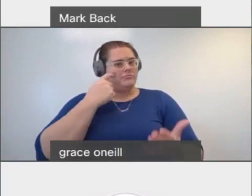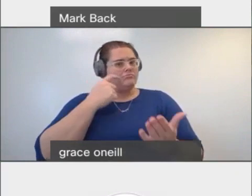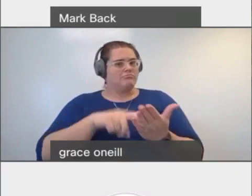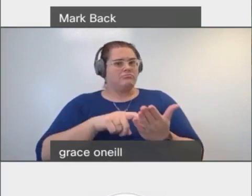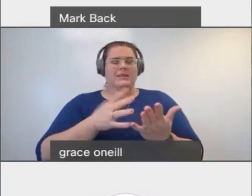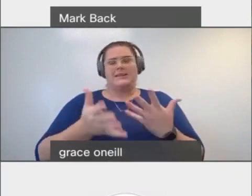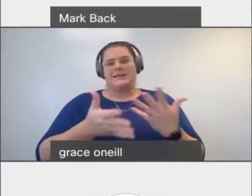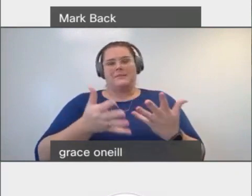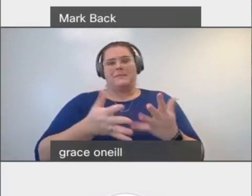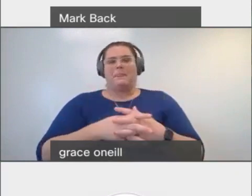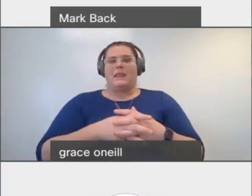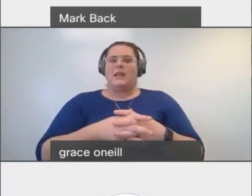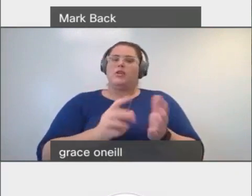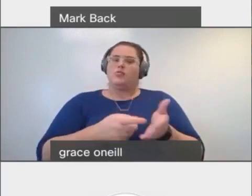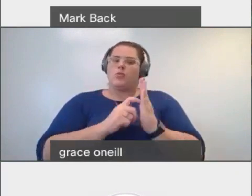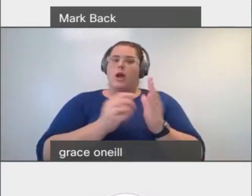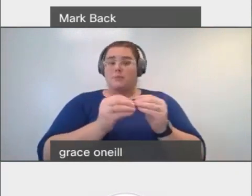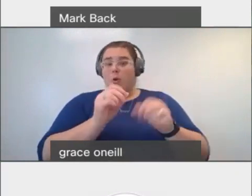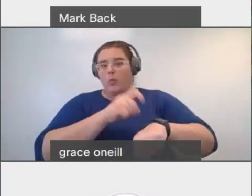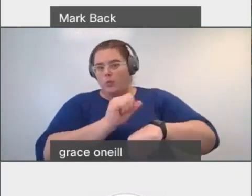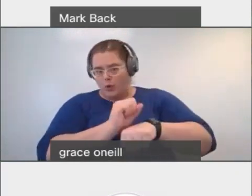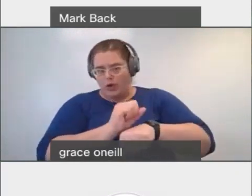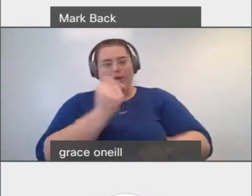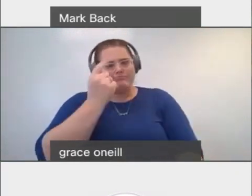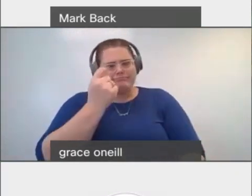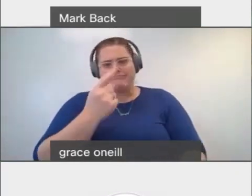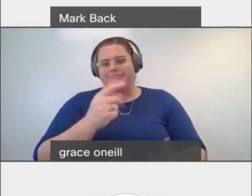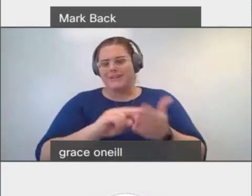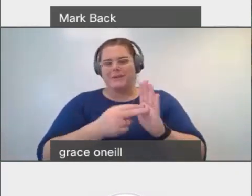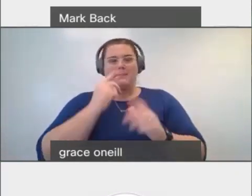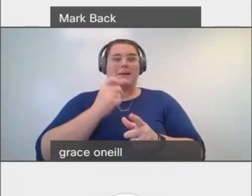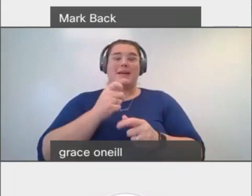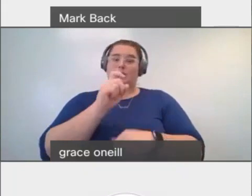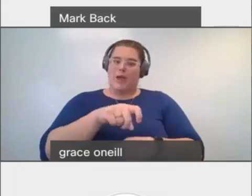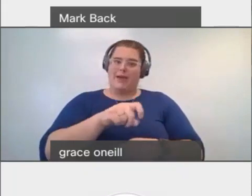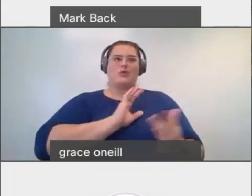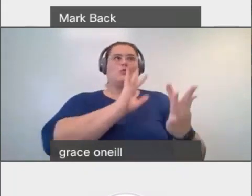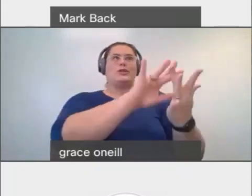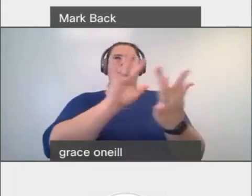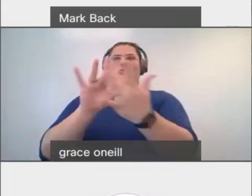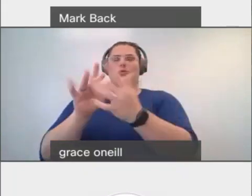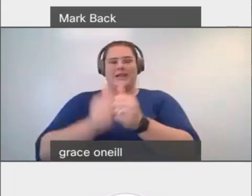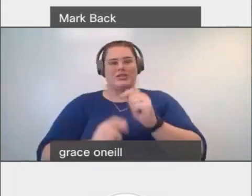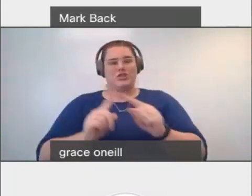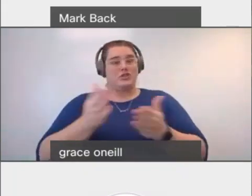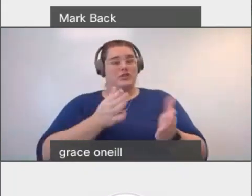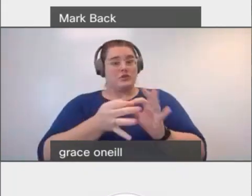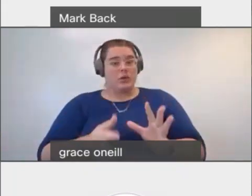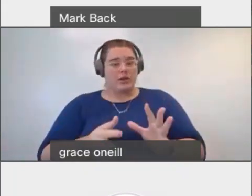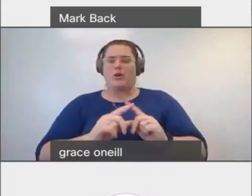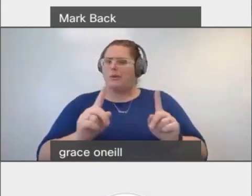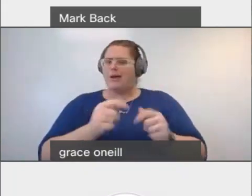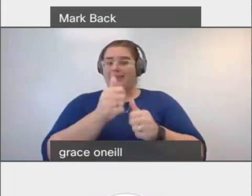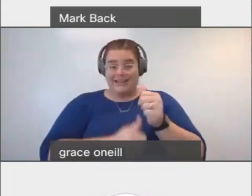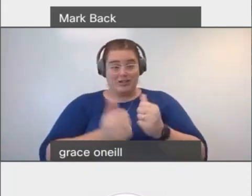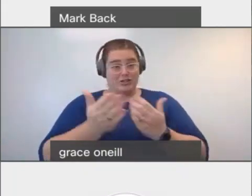it requires a little bit more work in that you have to send something to each service coordinator, but each service coordinator connected to a person